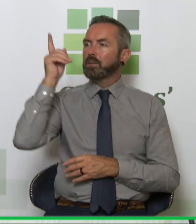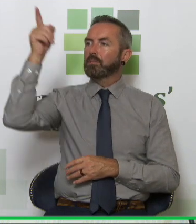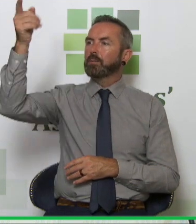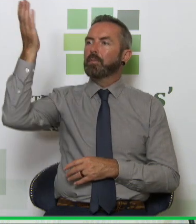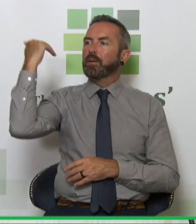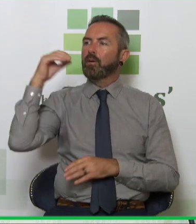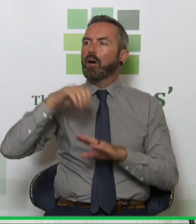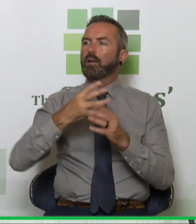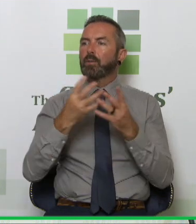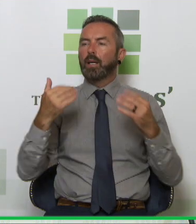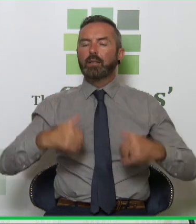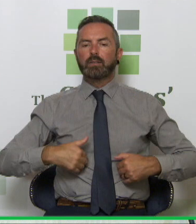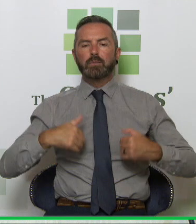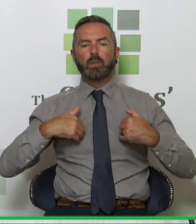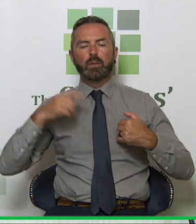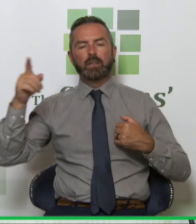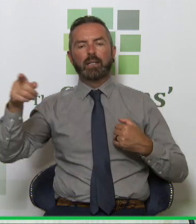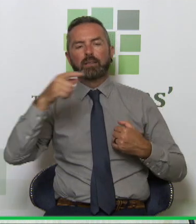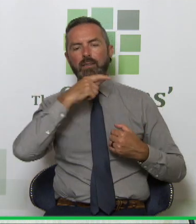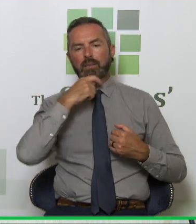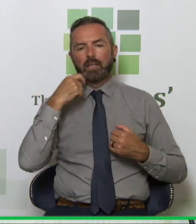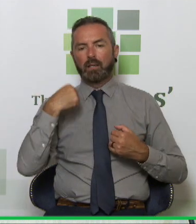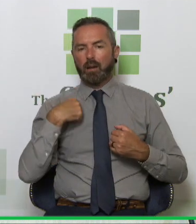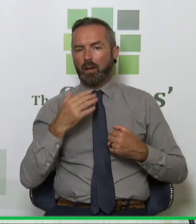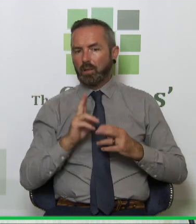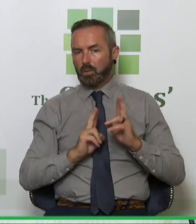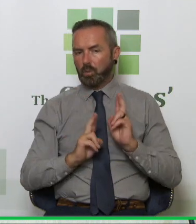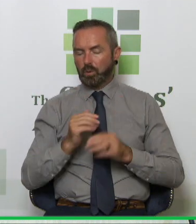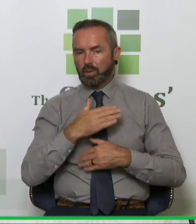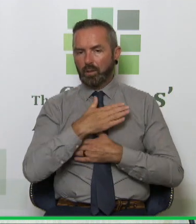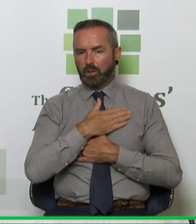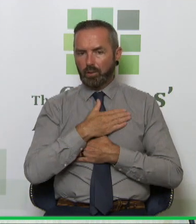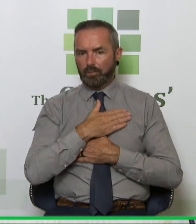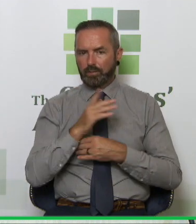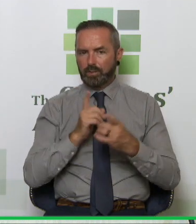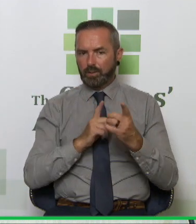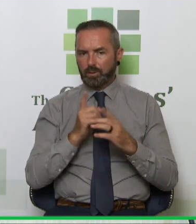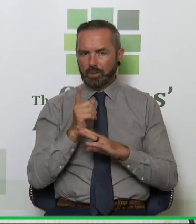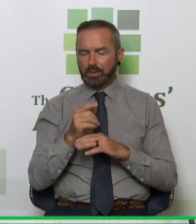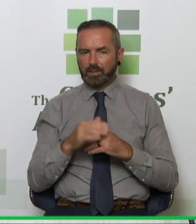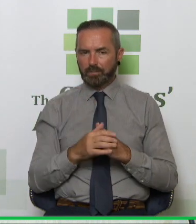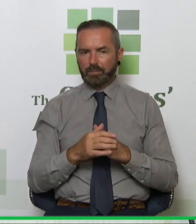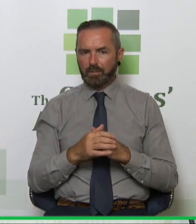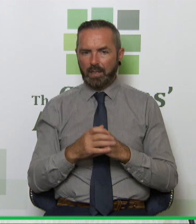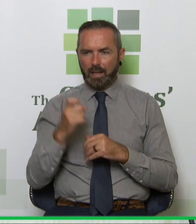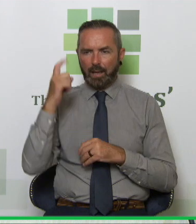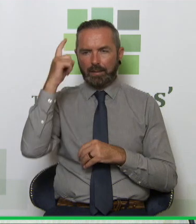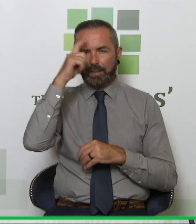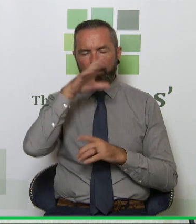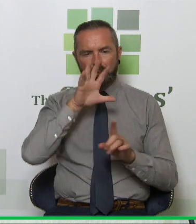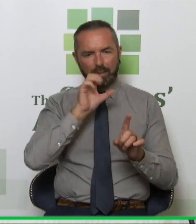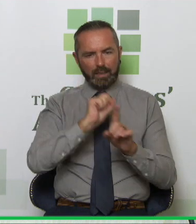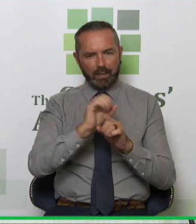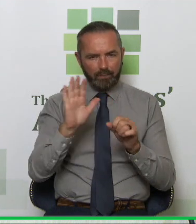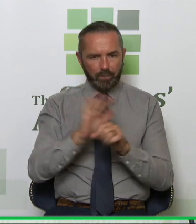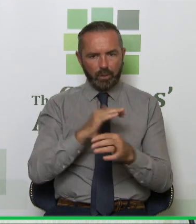was on the panel this morning said, I would love to do, I think it's very hard to gauge. I mean, the feedback that I get